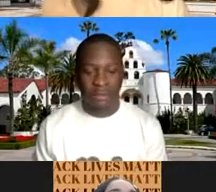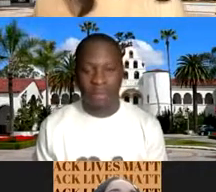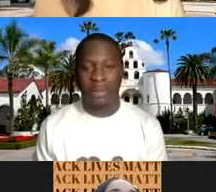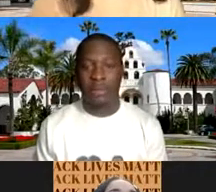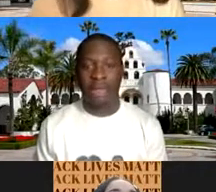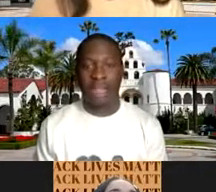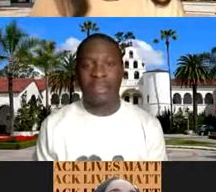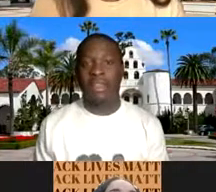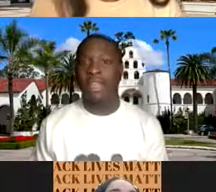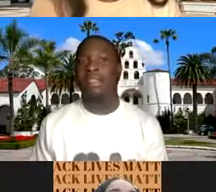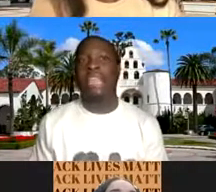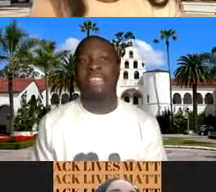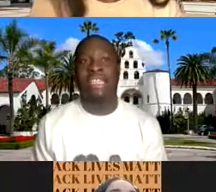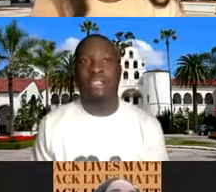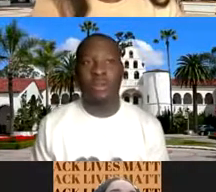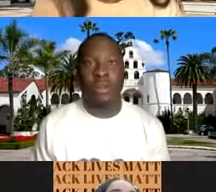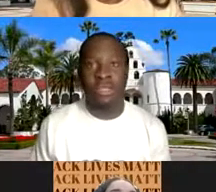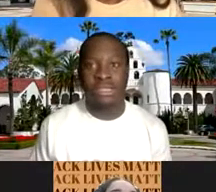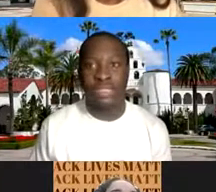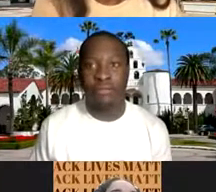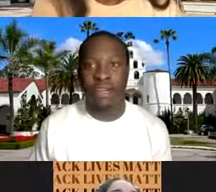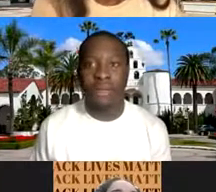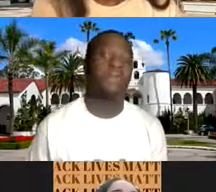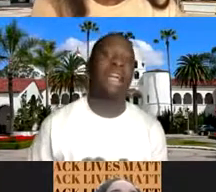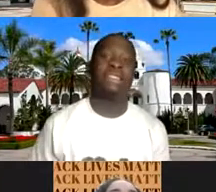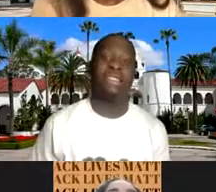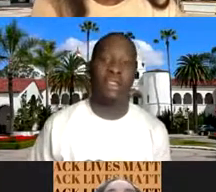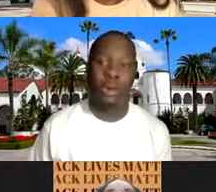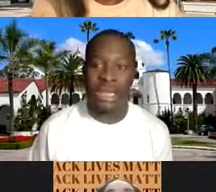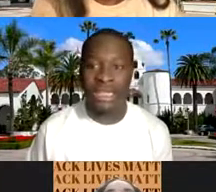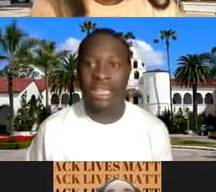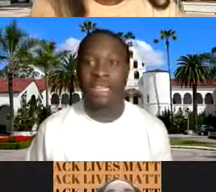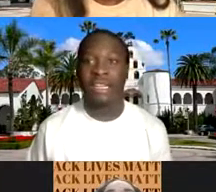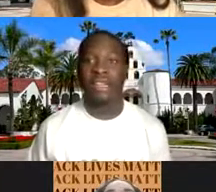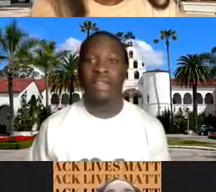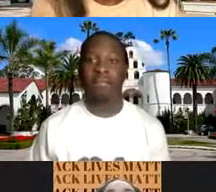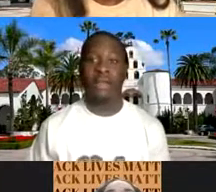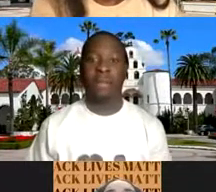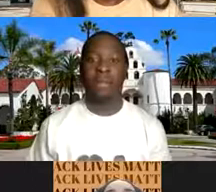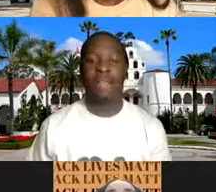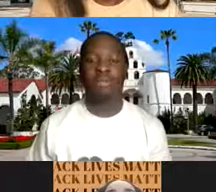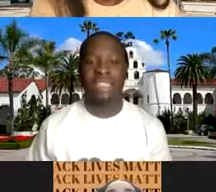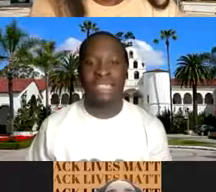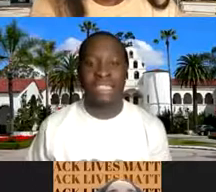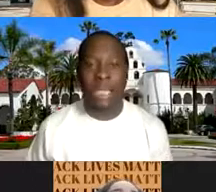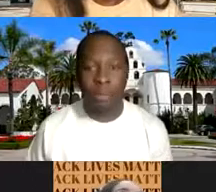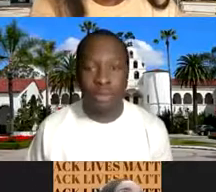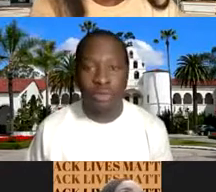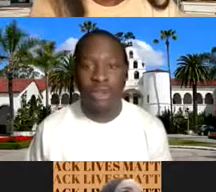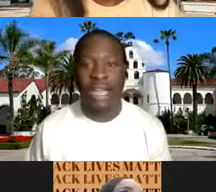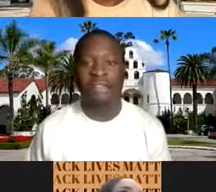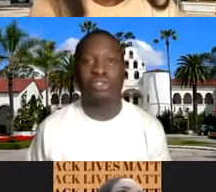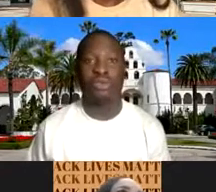hear people like, HES 2.0 puts us in front of people like Deloitte and people that really are just helping